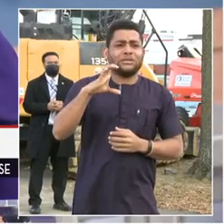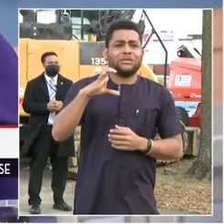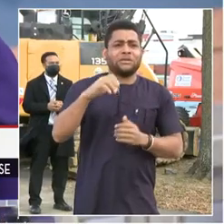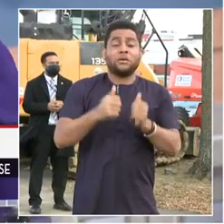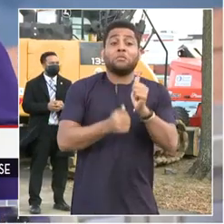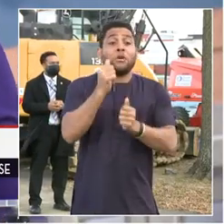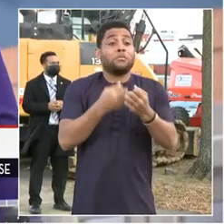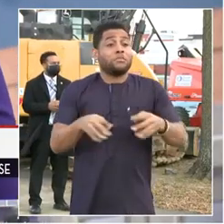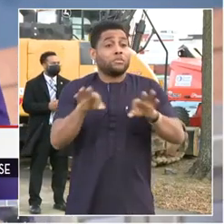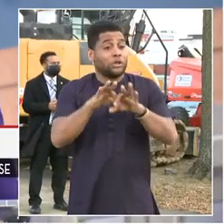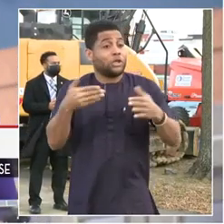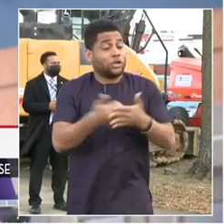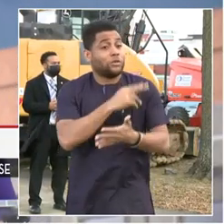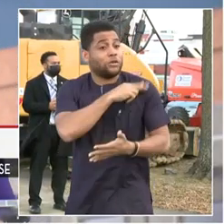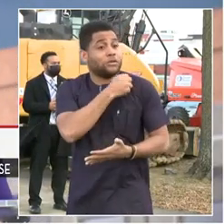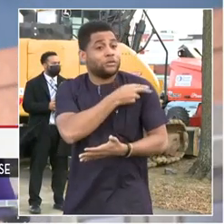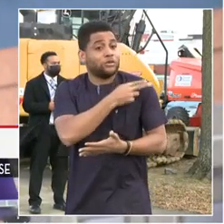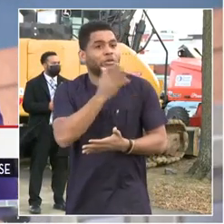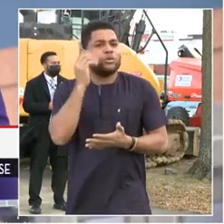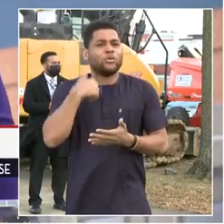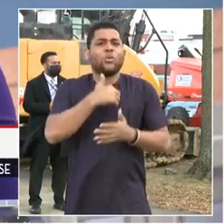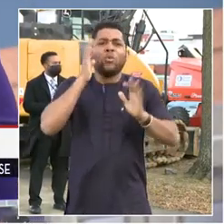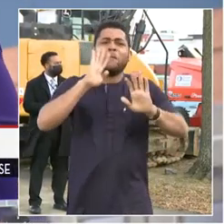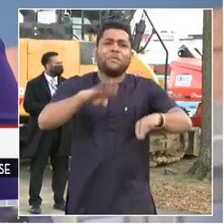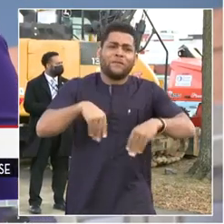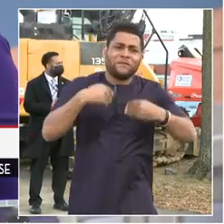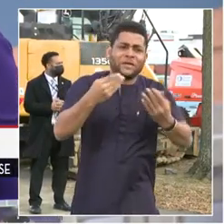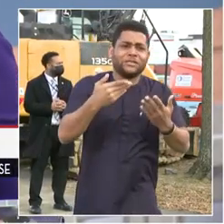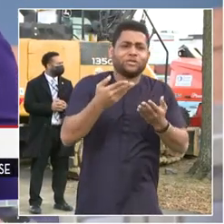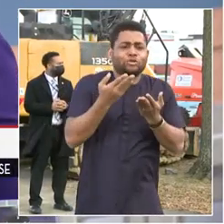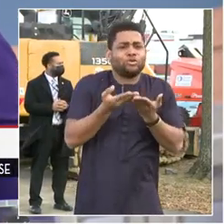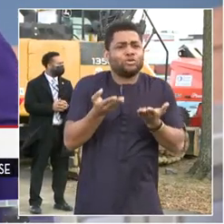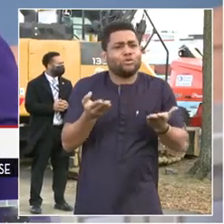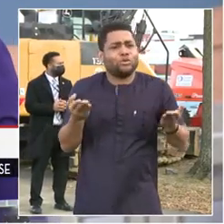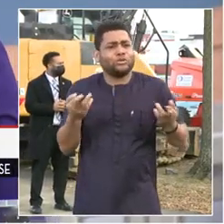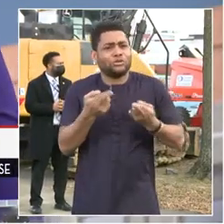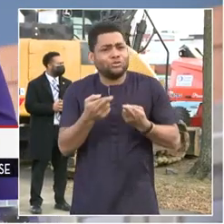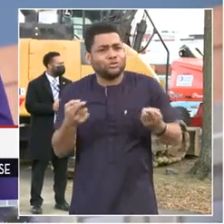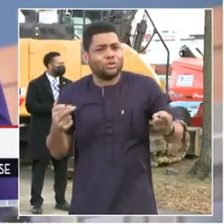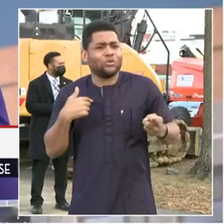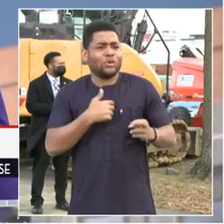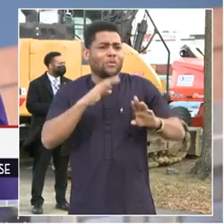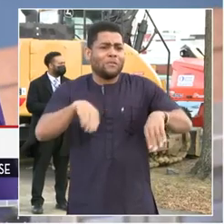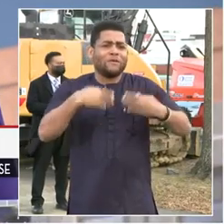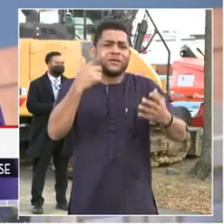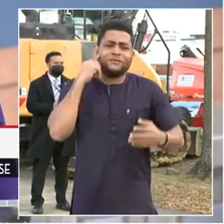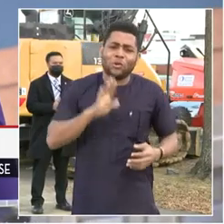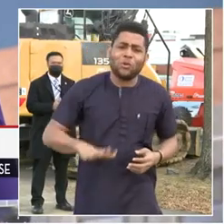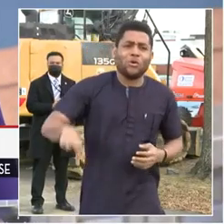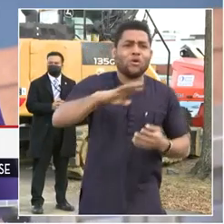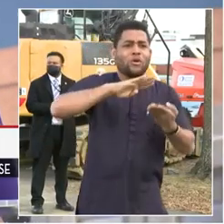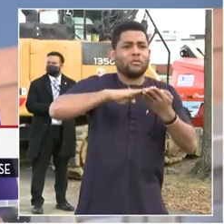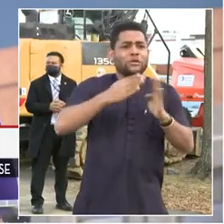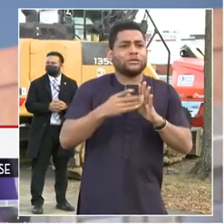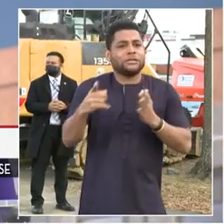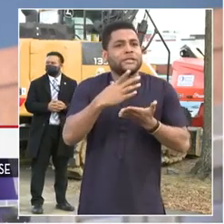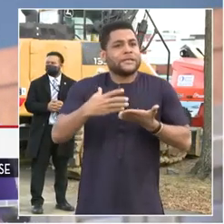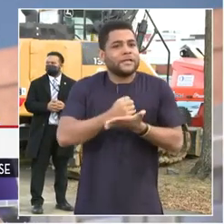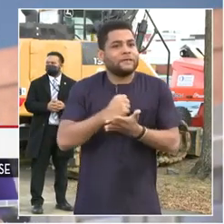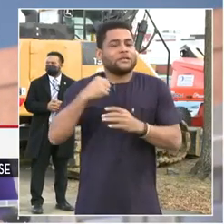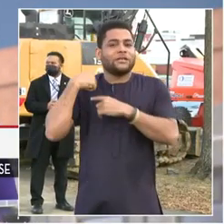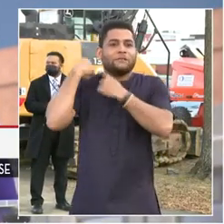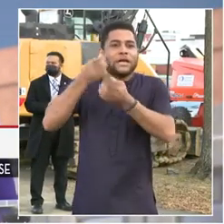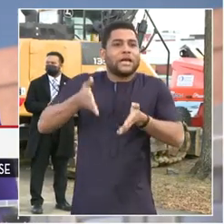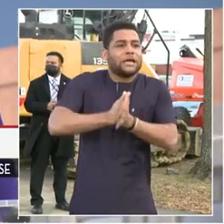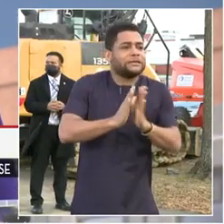new hospital will offer the resources that the community deserves and has asked for, and we have planned